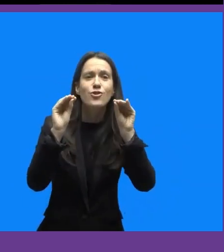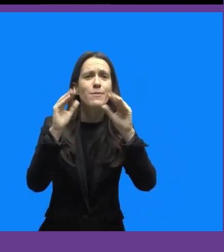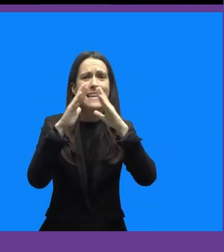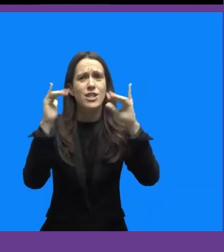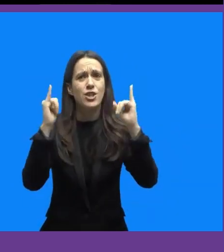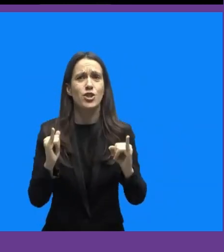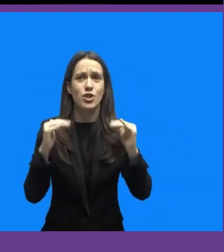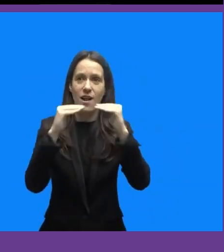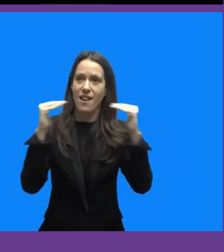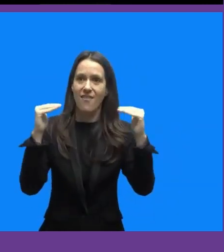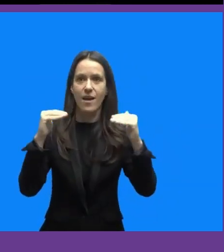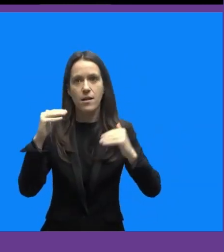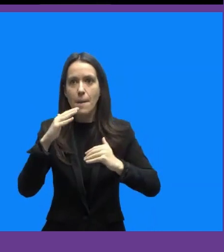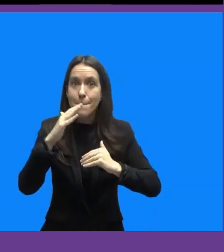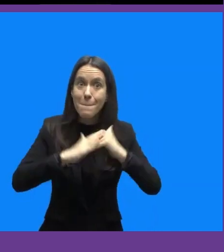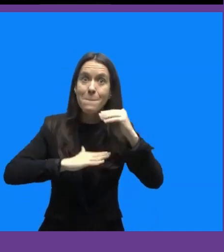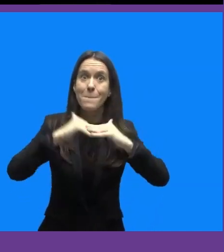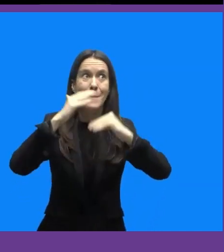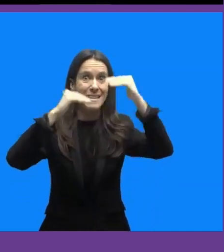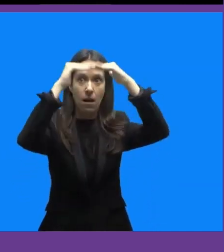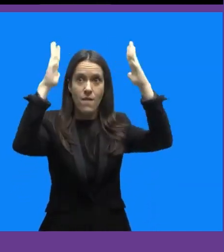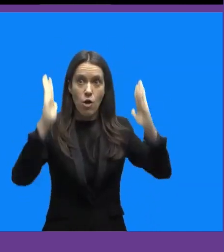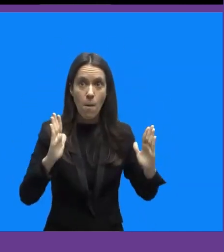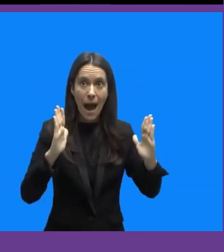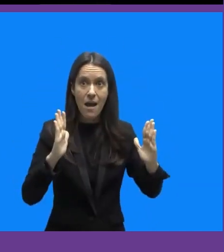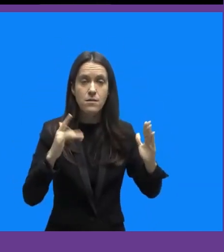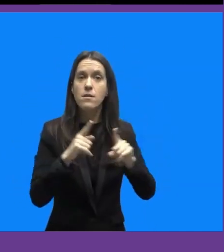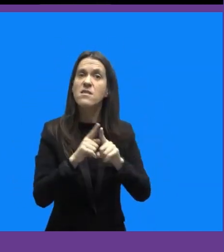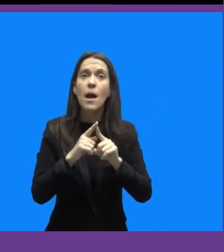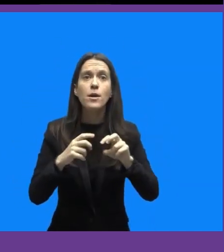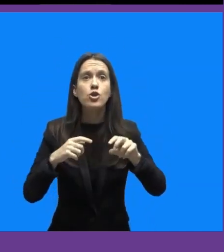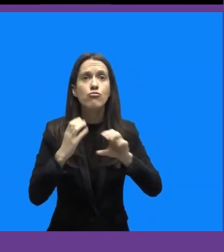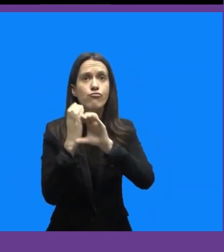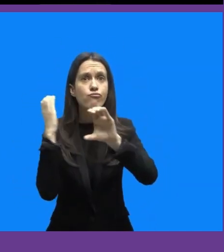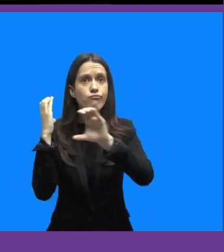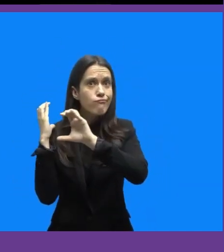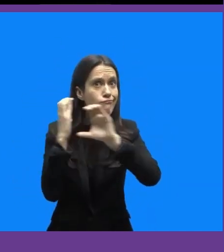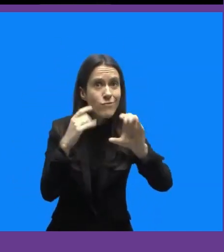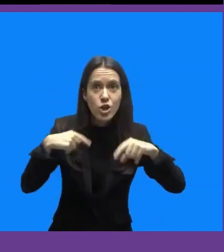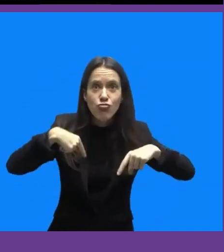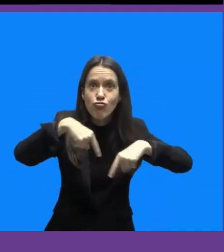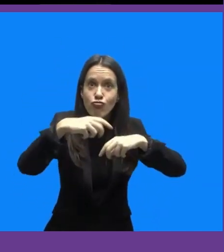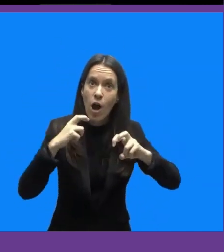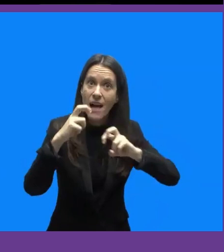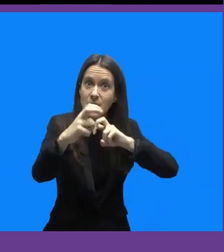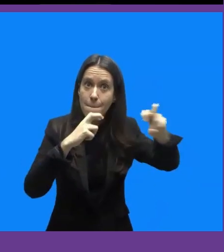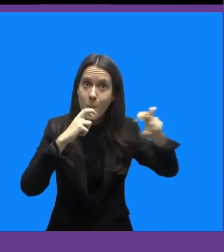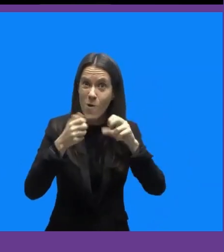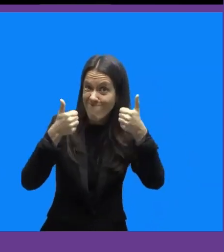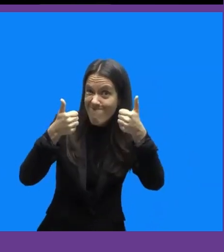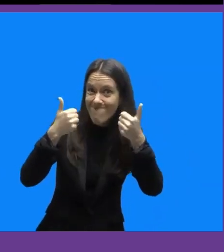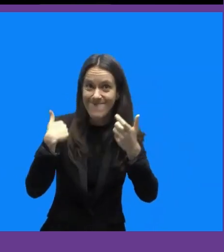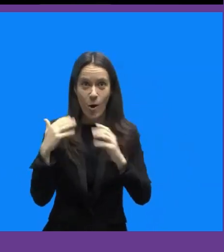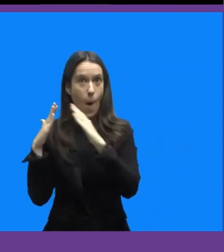building environment, and that again is transport. How do students get from their own homes to the university and vice